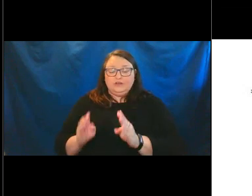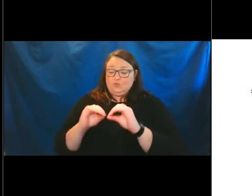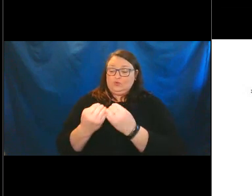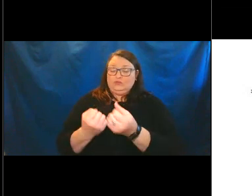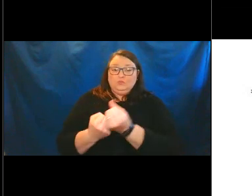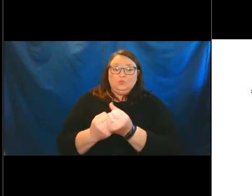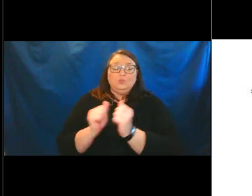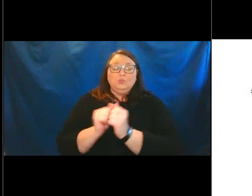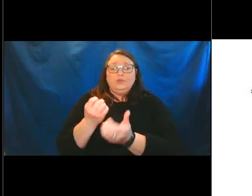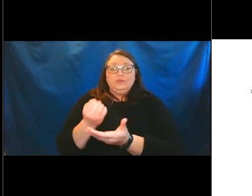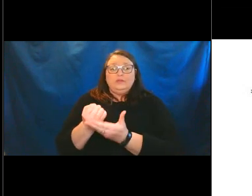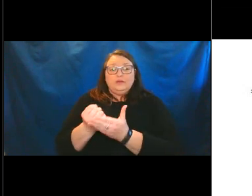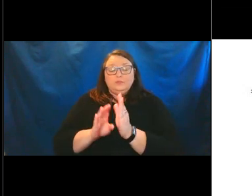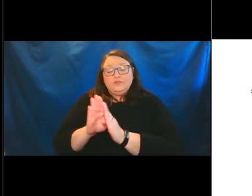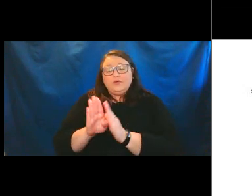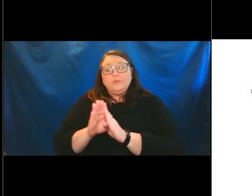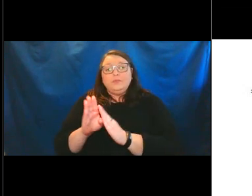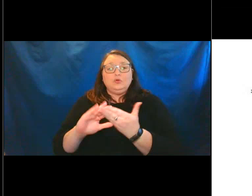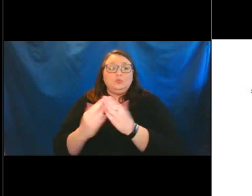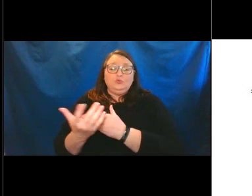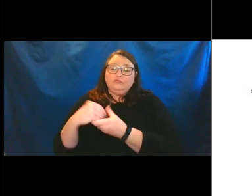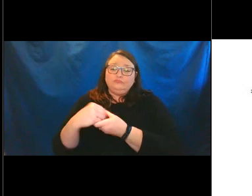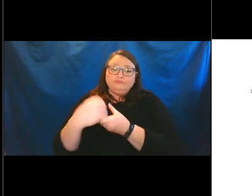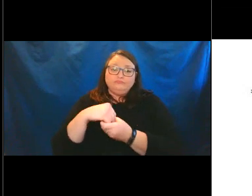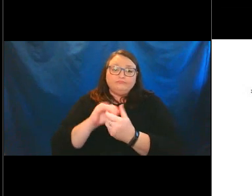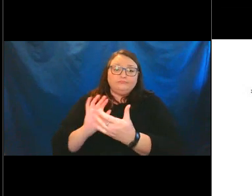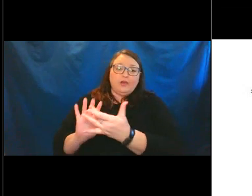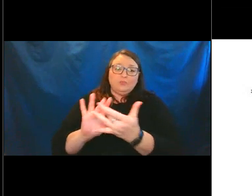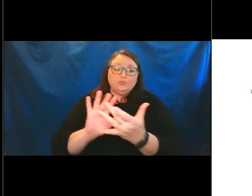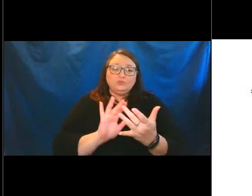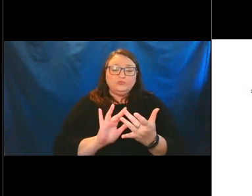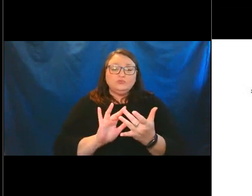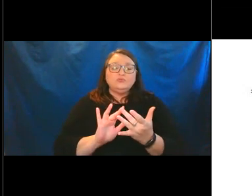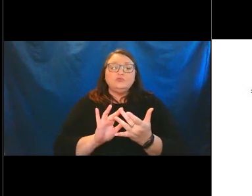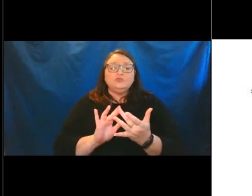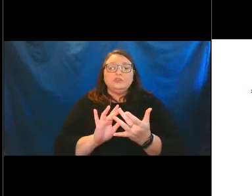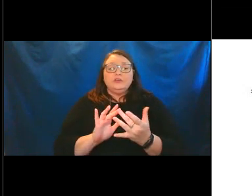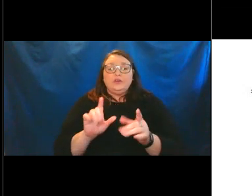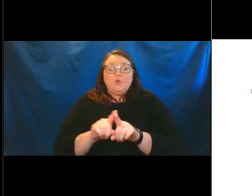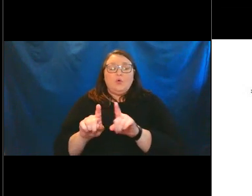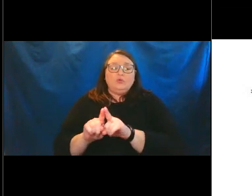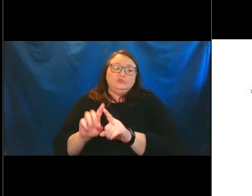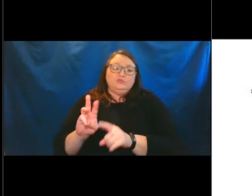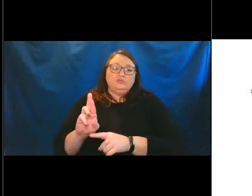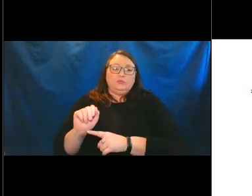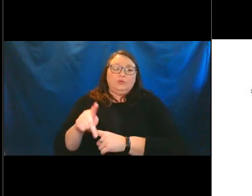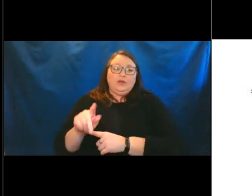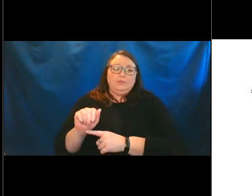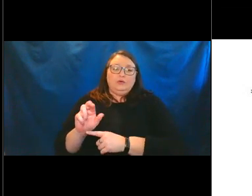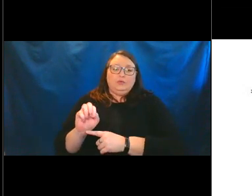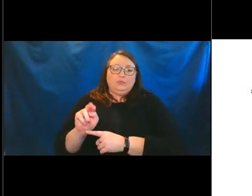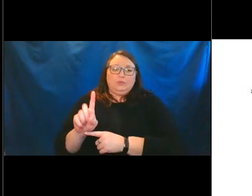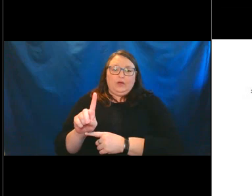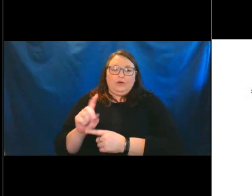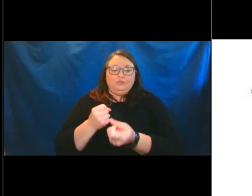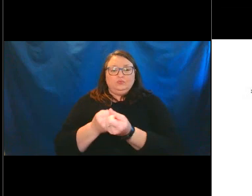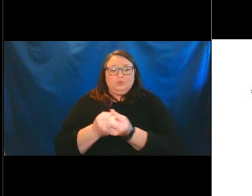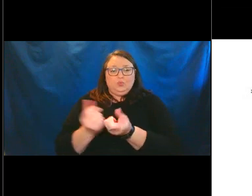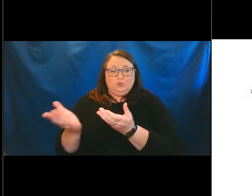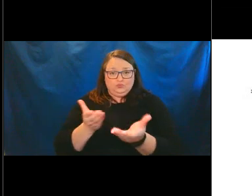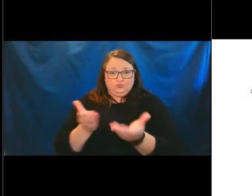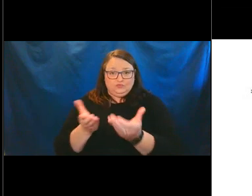economic development, community engagement and outreach, and wraparound supporting services. And